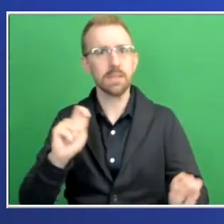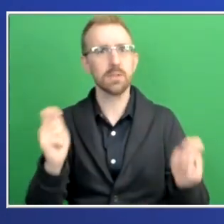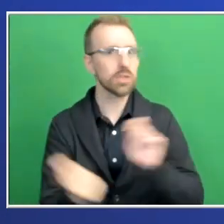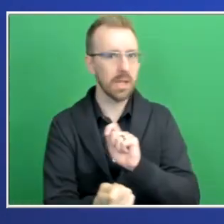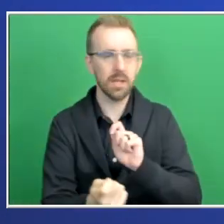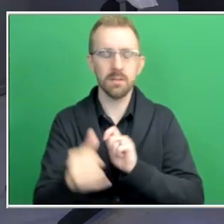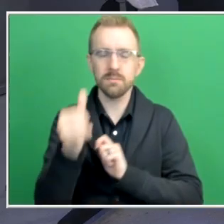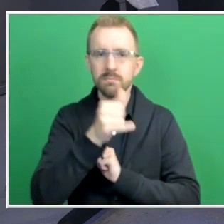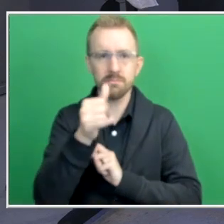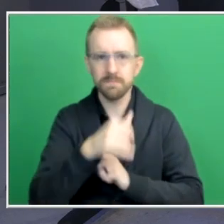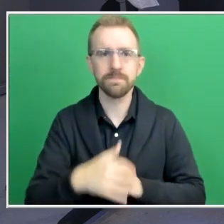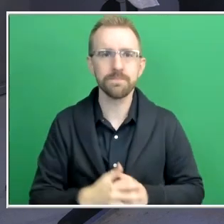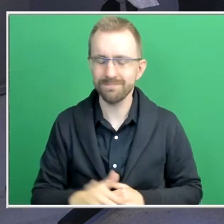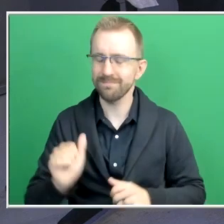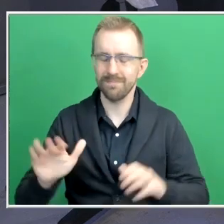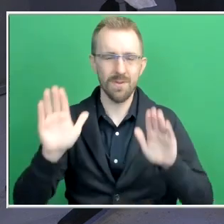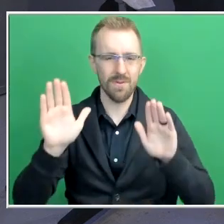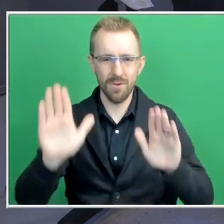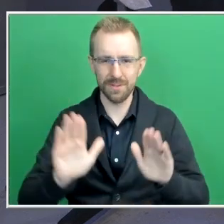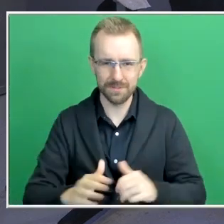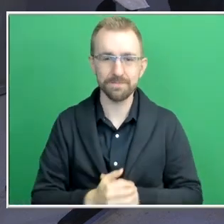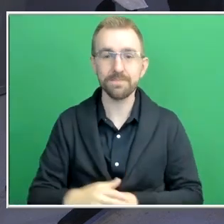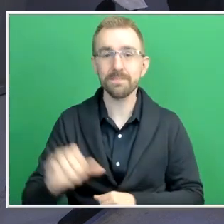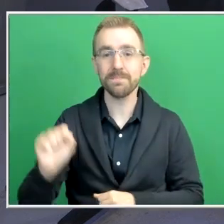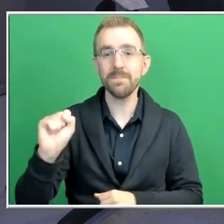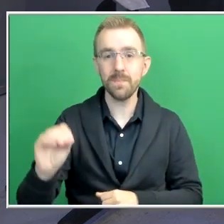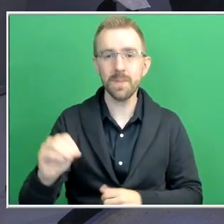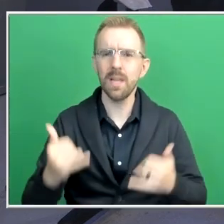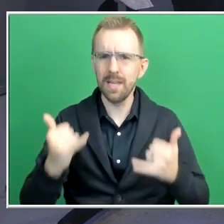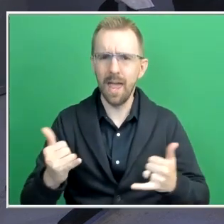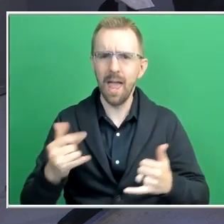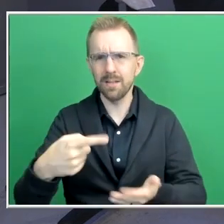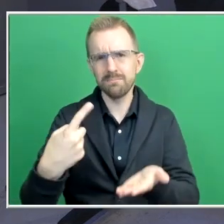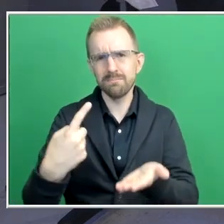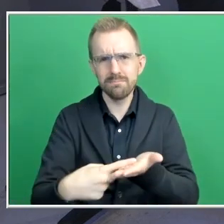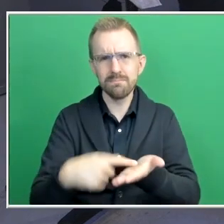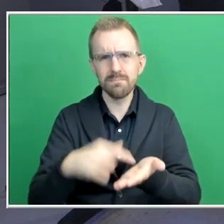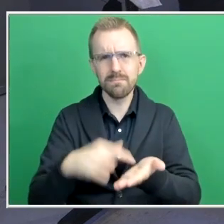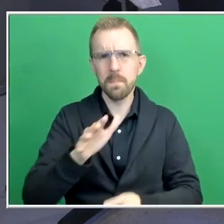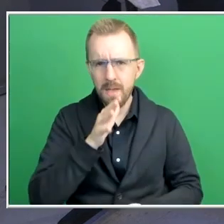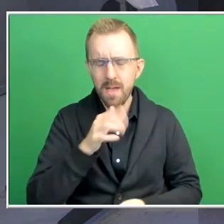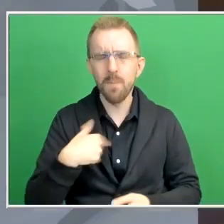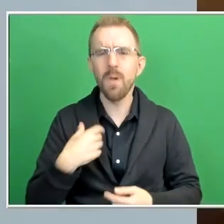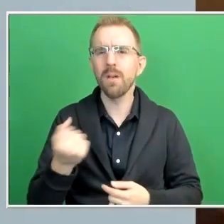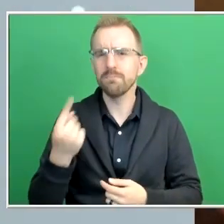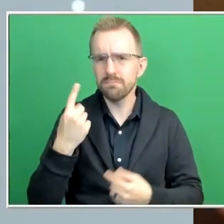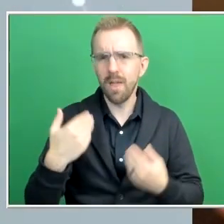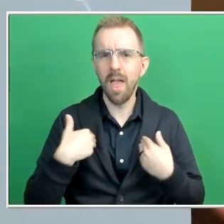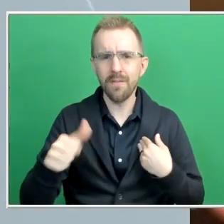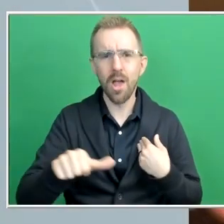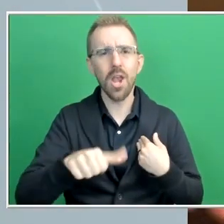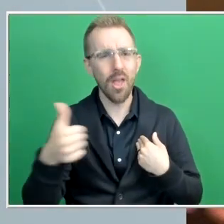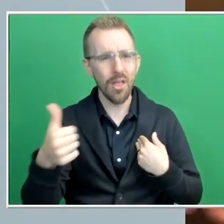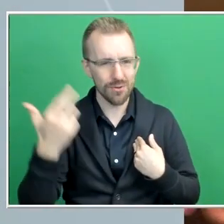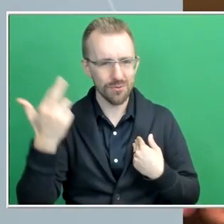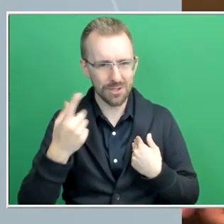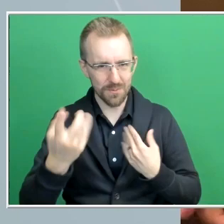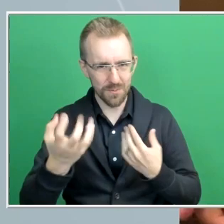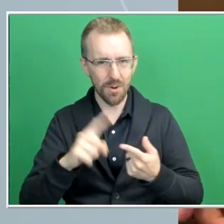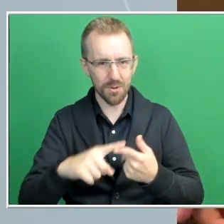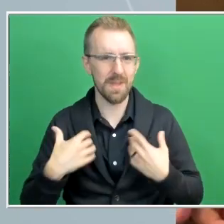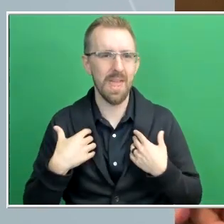Yes. That's awesome. So now you talked about your mom, but we understand that there is another reason you wanted to be healthier.